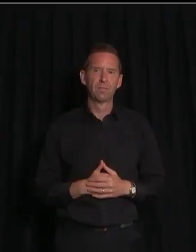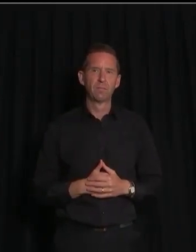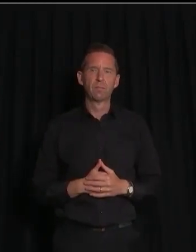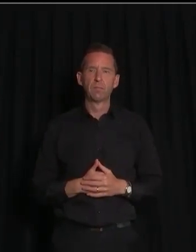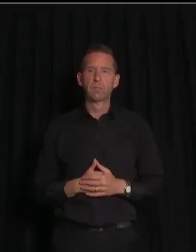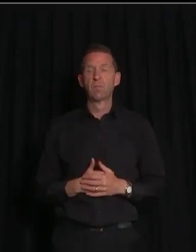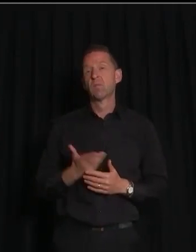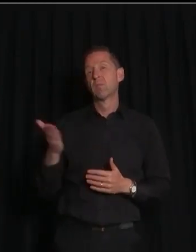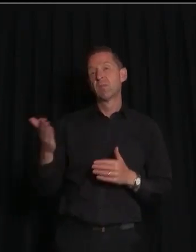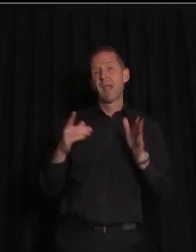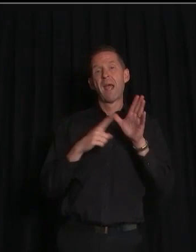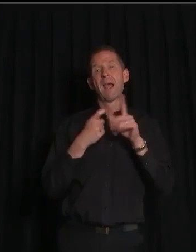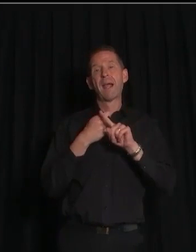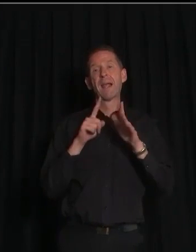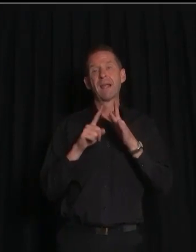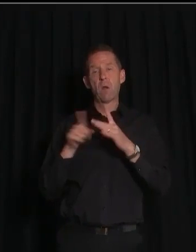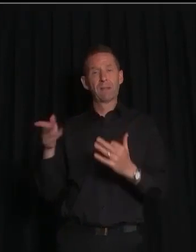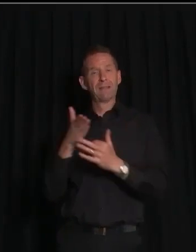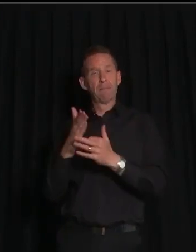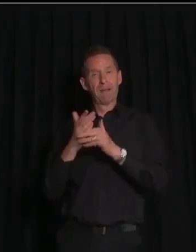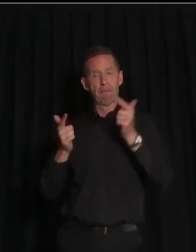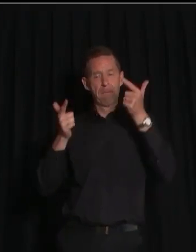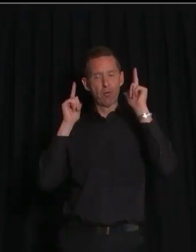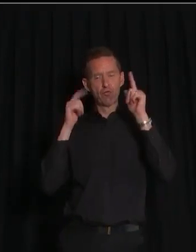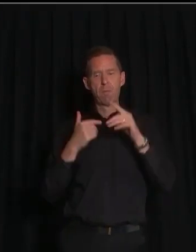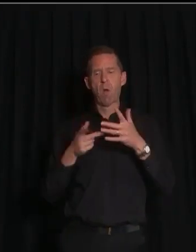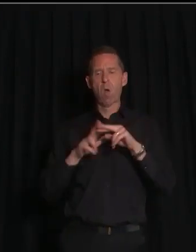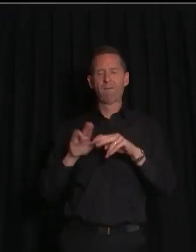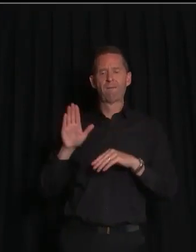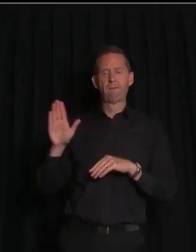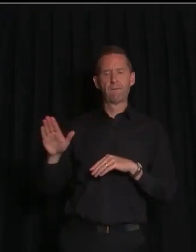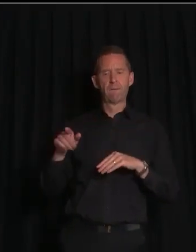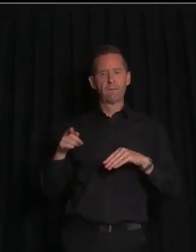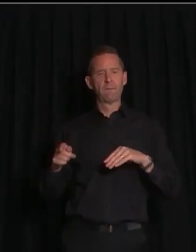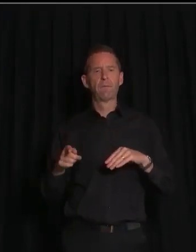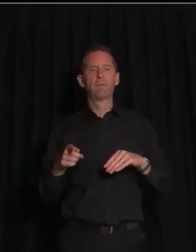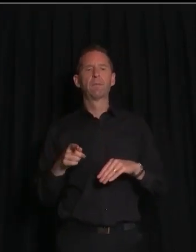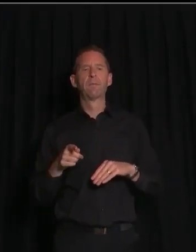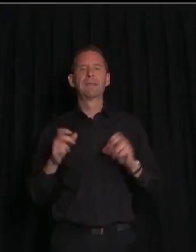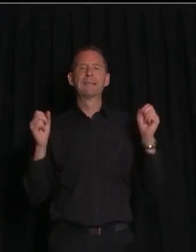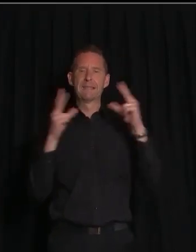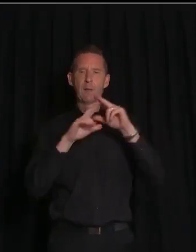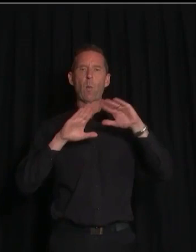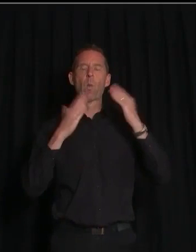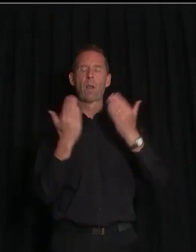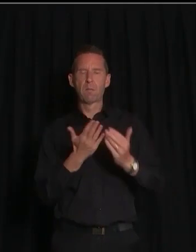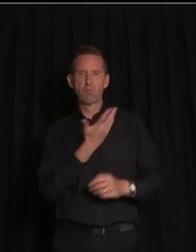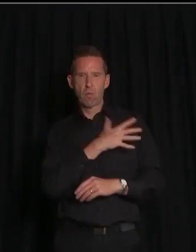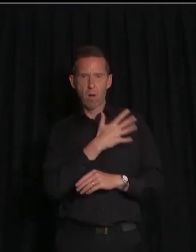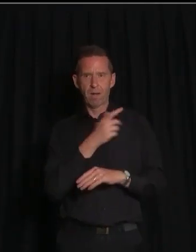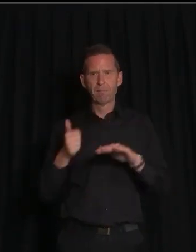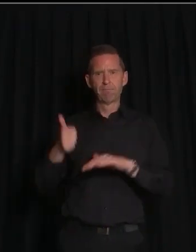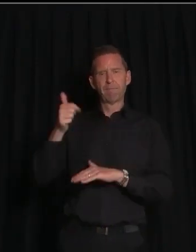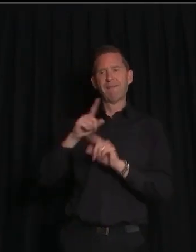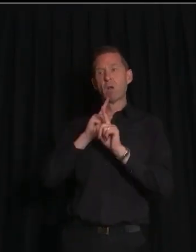Akii is the Accessibility Manager of Sydney WorldPride, Senior Co-Design Advisor of